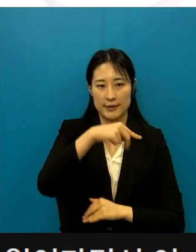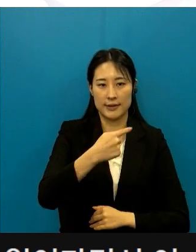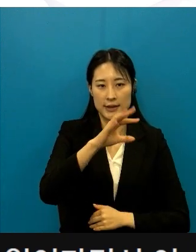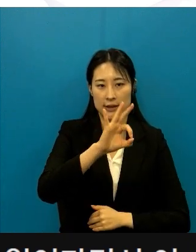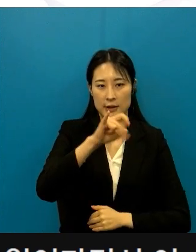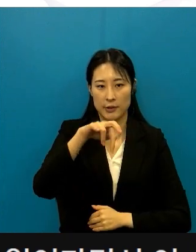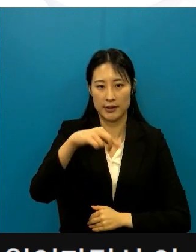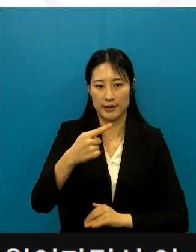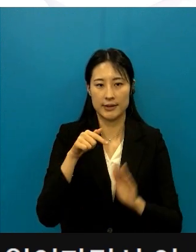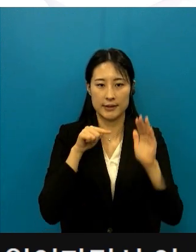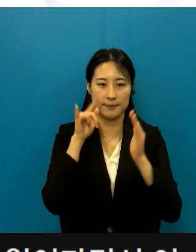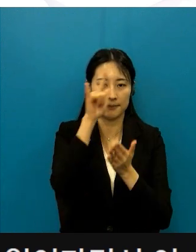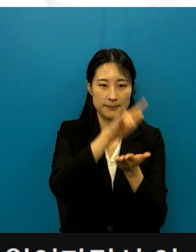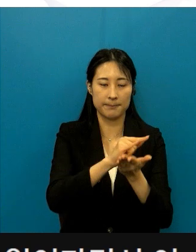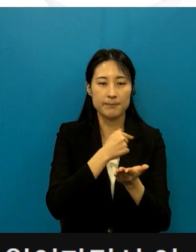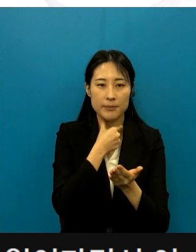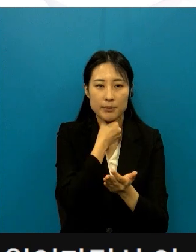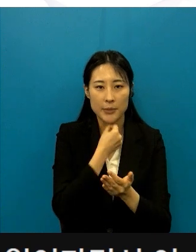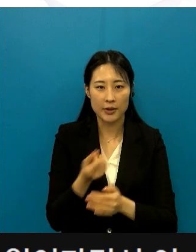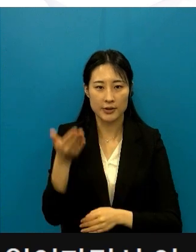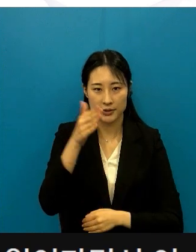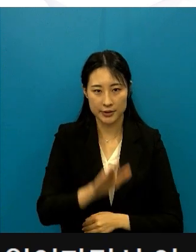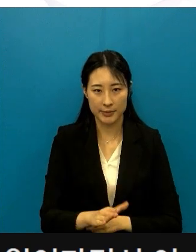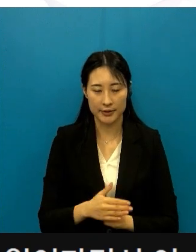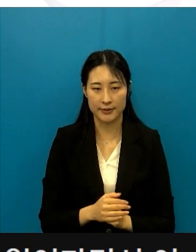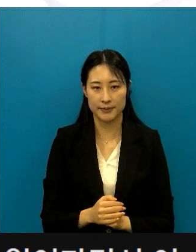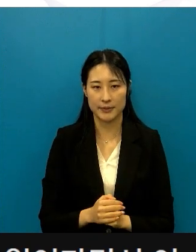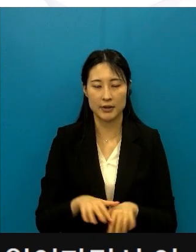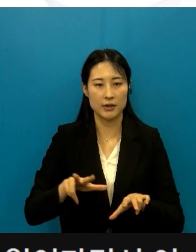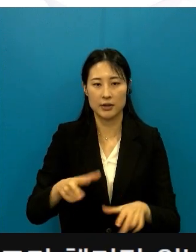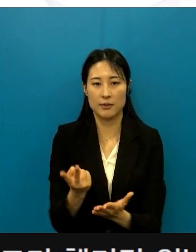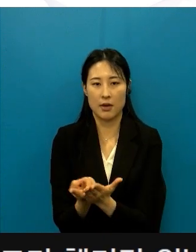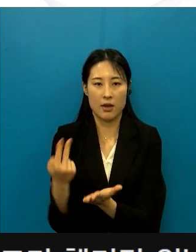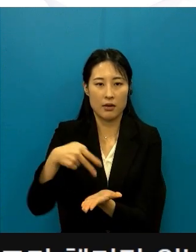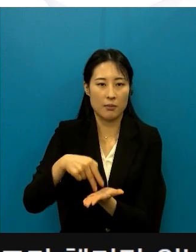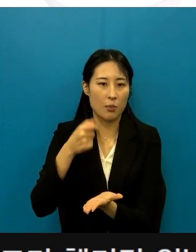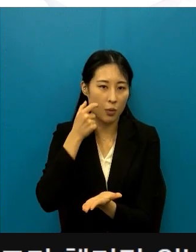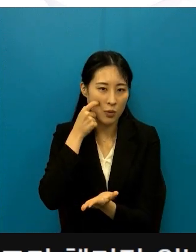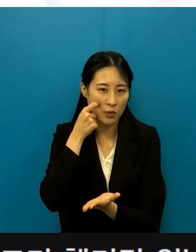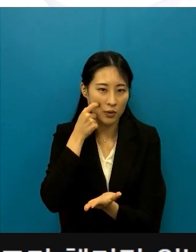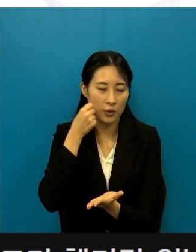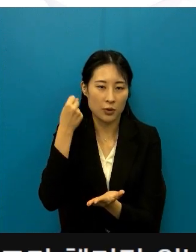possible as her physical condition had deteriorated.